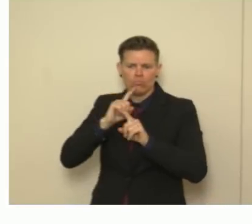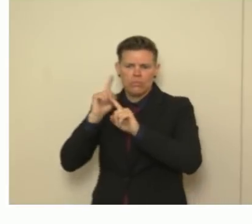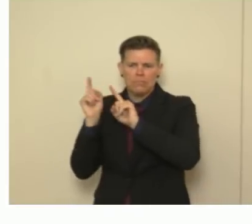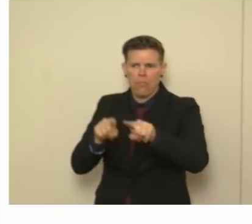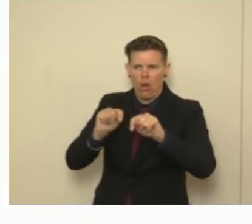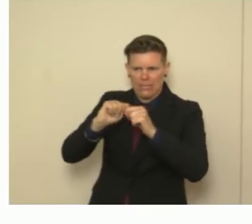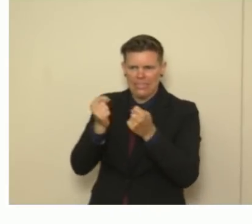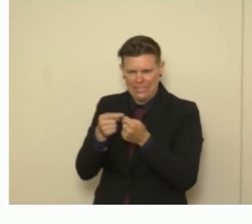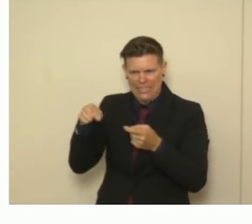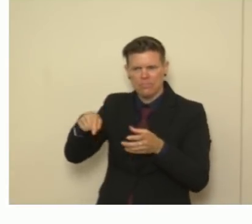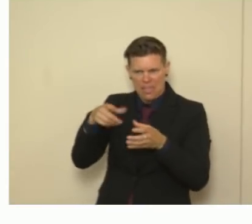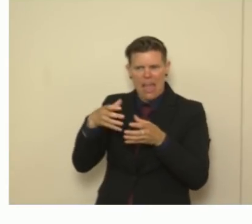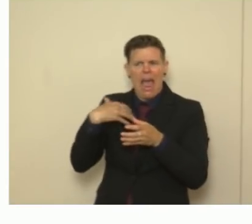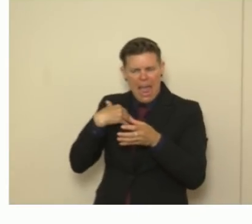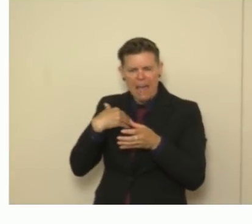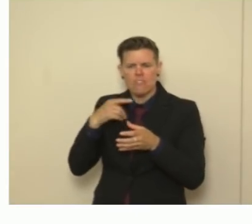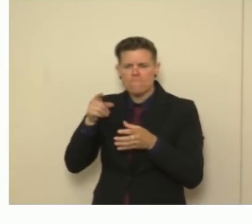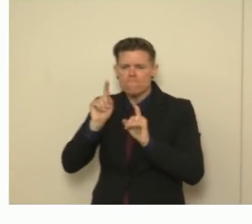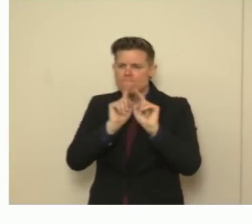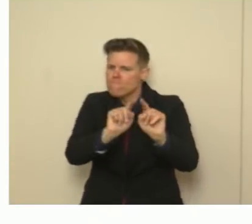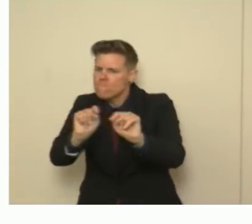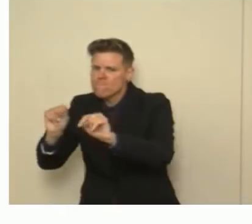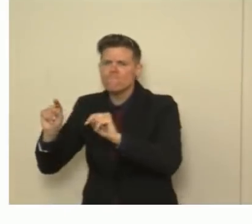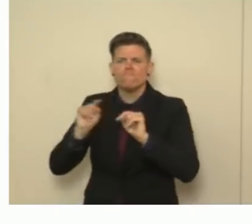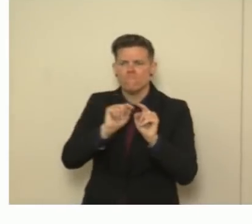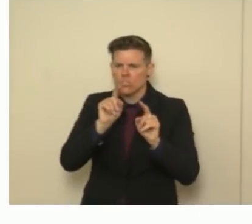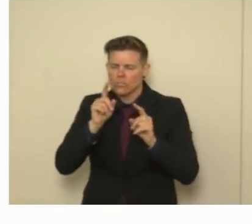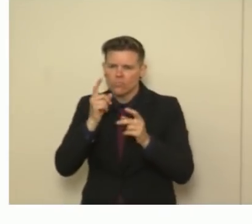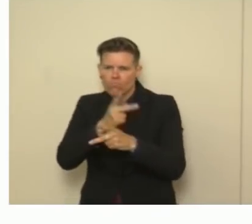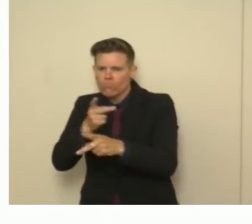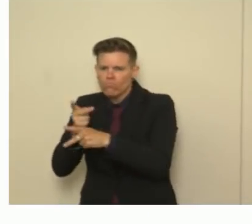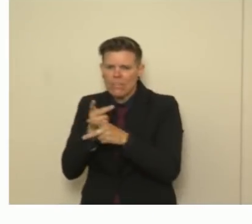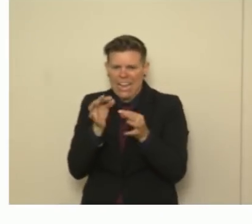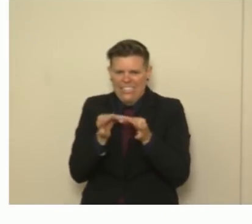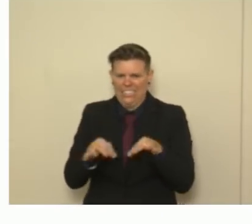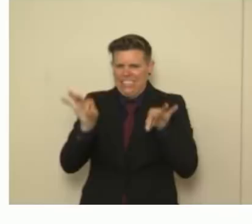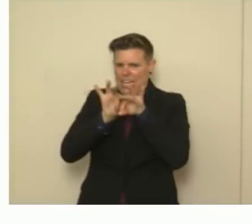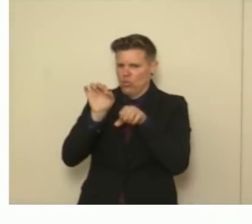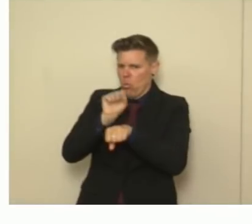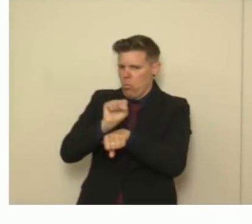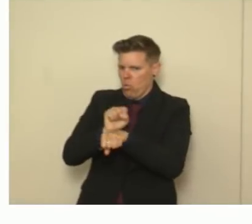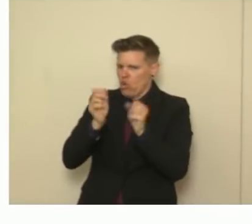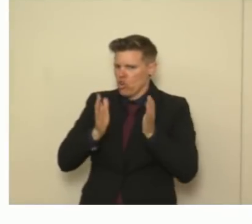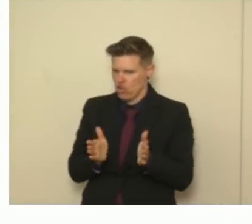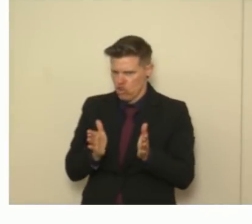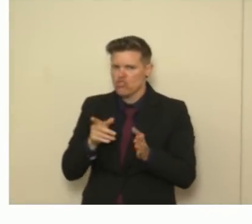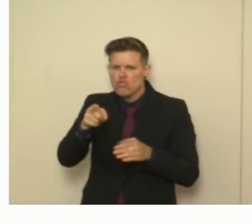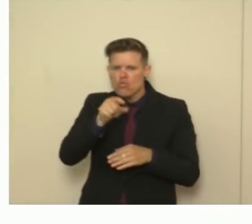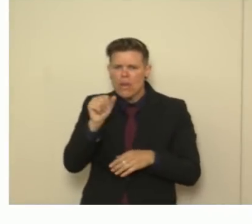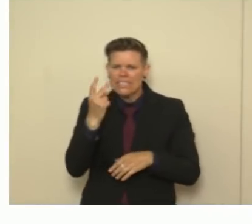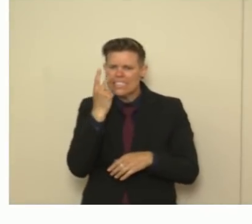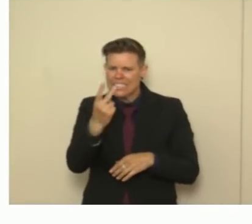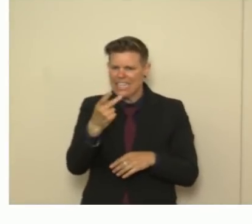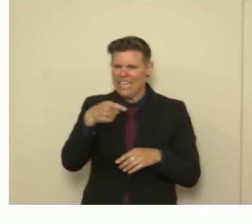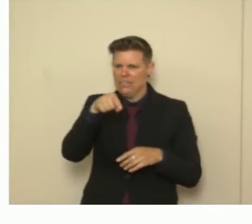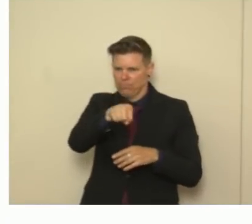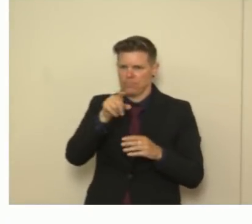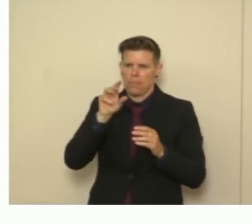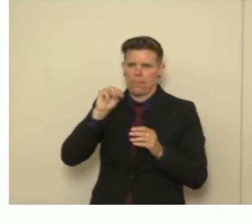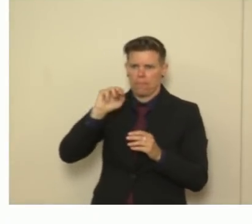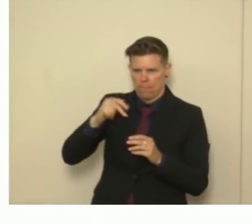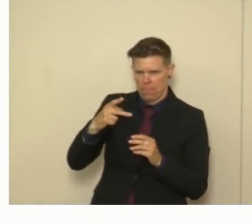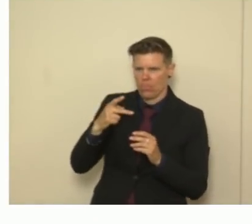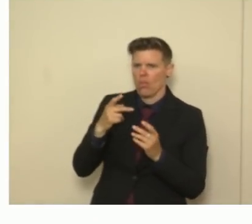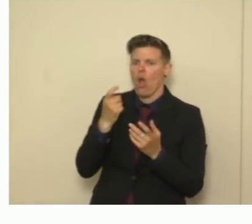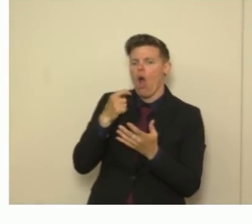with essential workers. And I'm just going to briefly talk about it. You saw the categories. The biggest one is other, because there are lots of